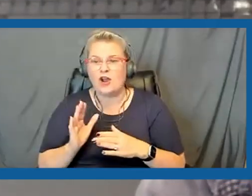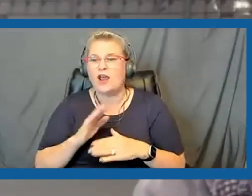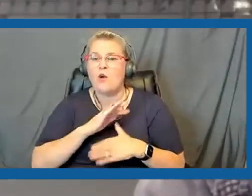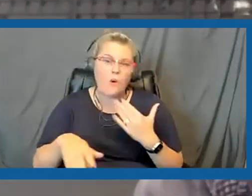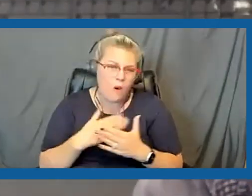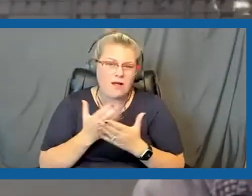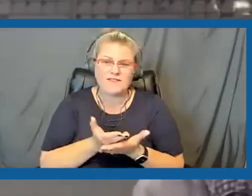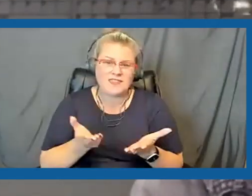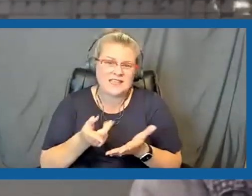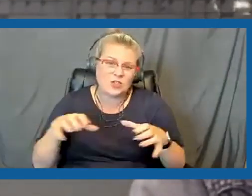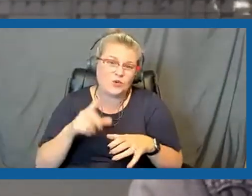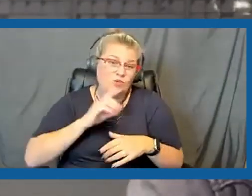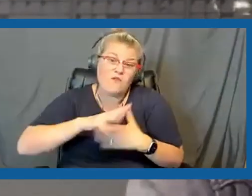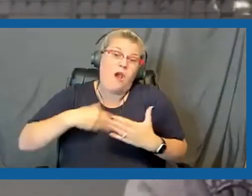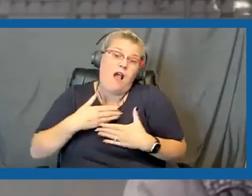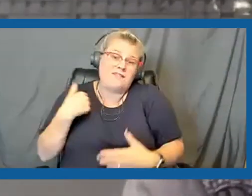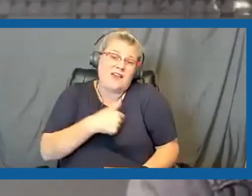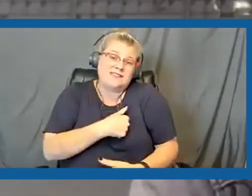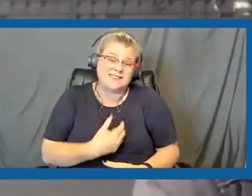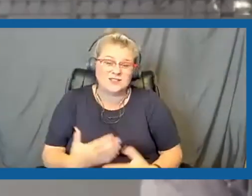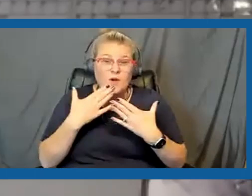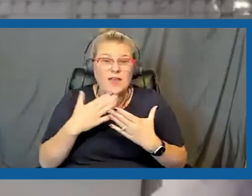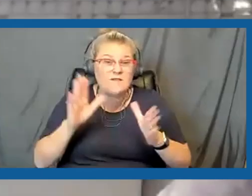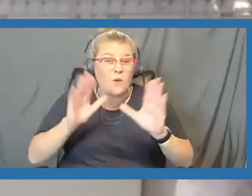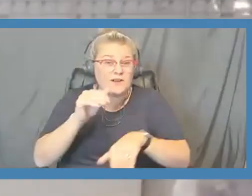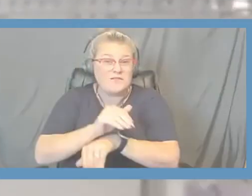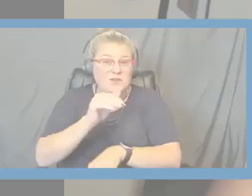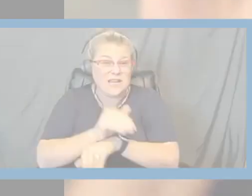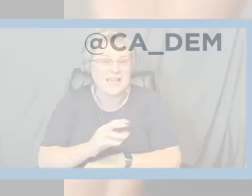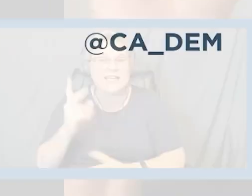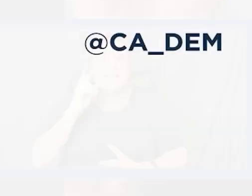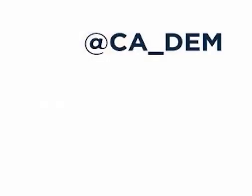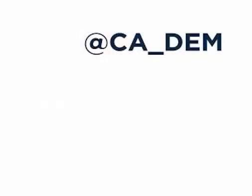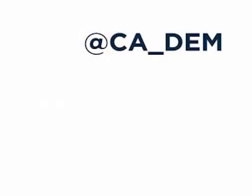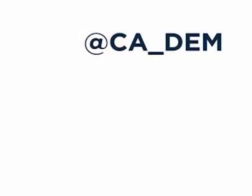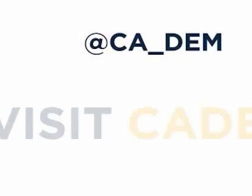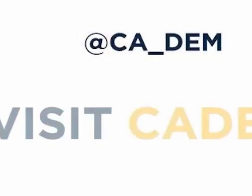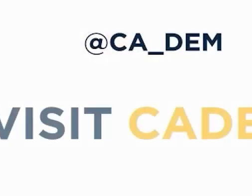all of the things that you do for all of us. So have a wonderful night. See you all soon.